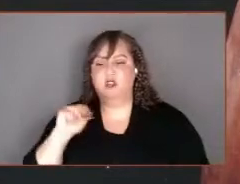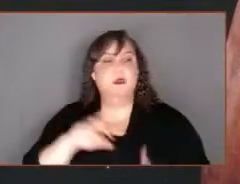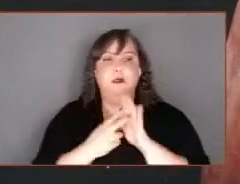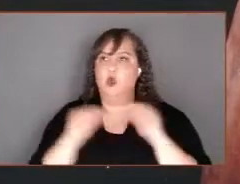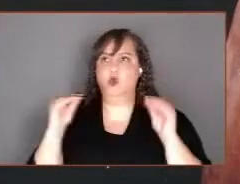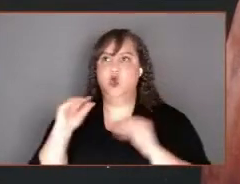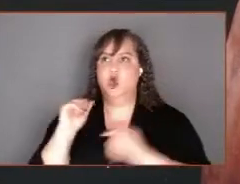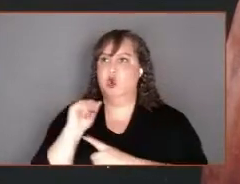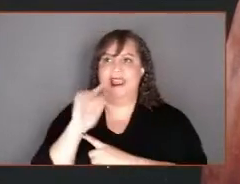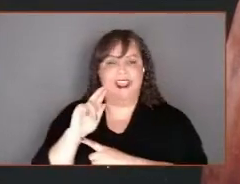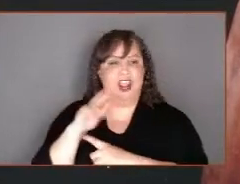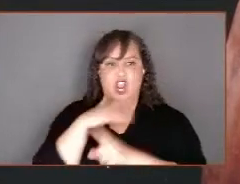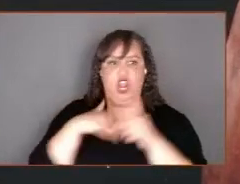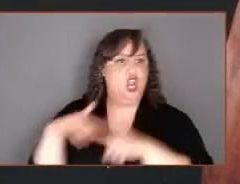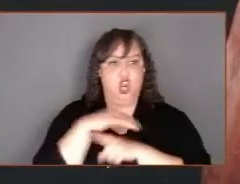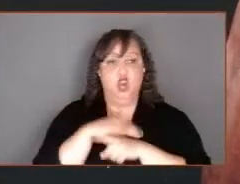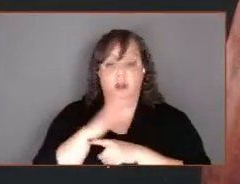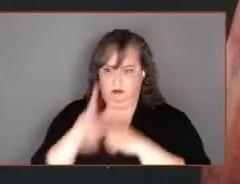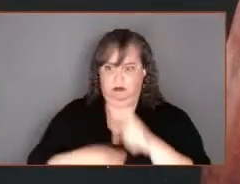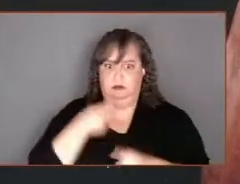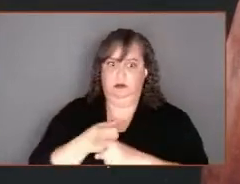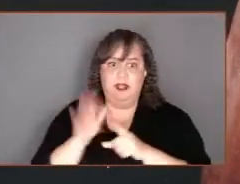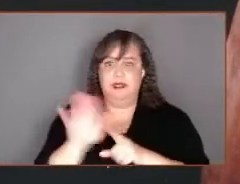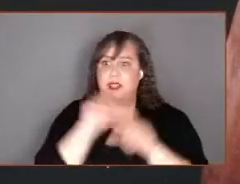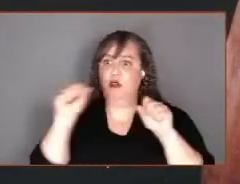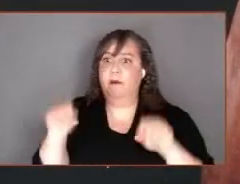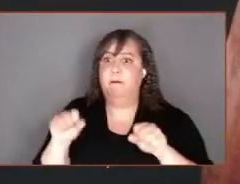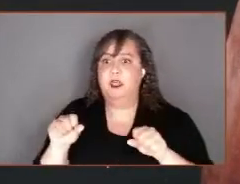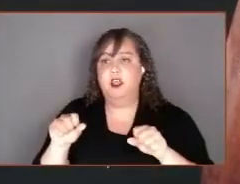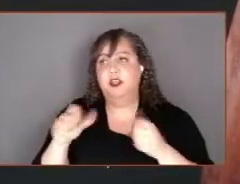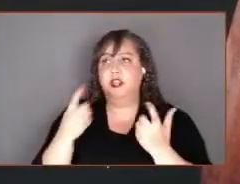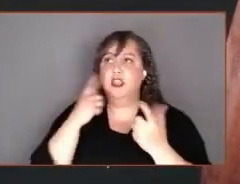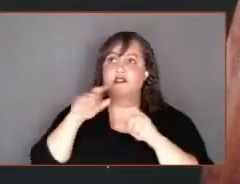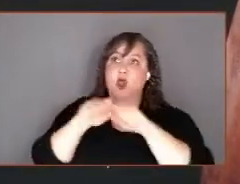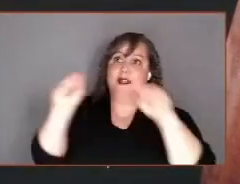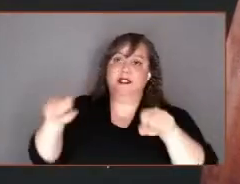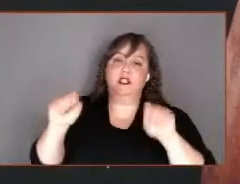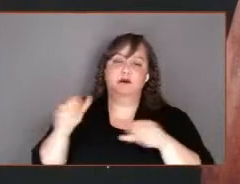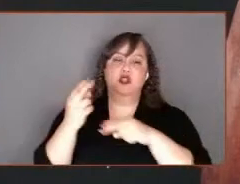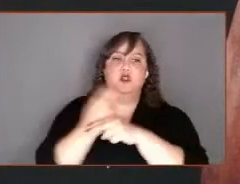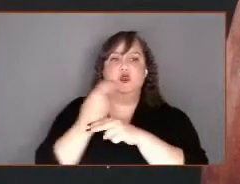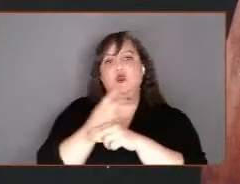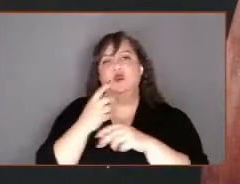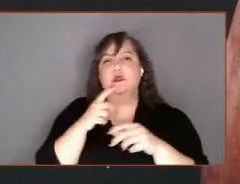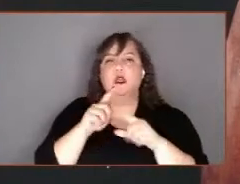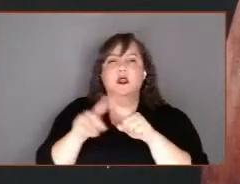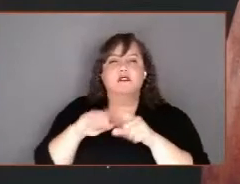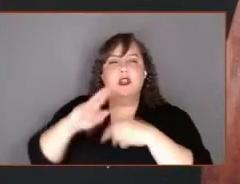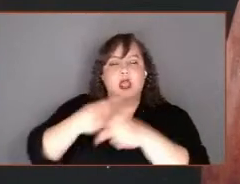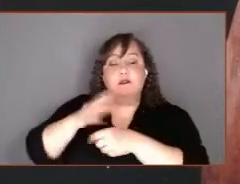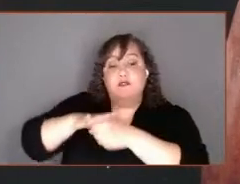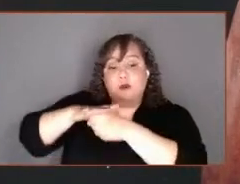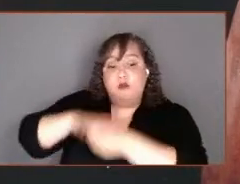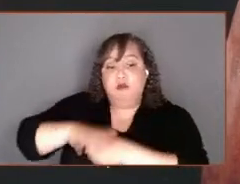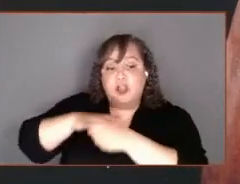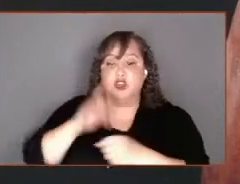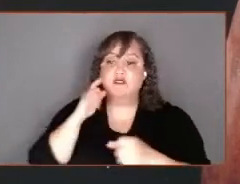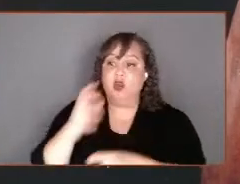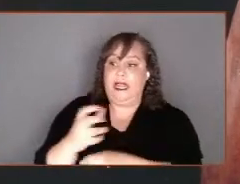going to significantly impact the ability of a system to use certain kinds of pressure in order to acquire the